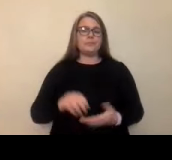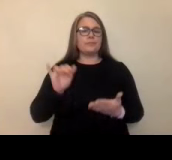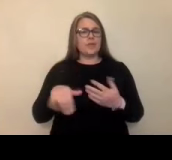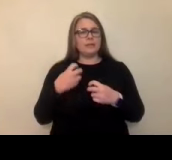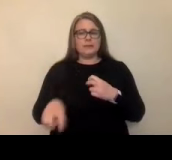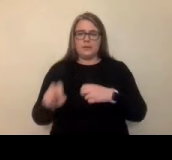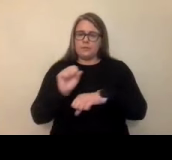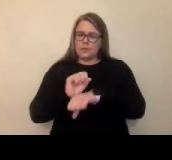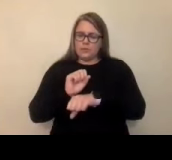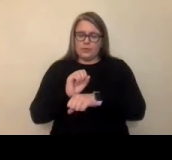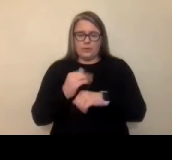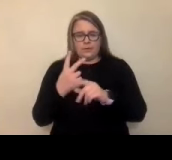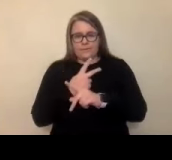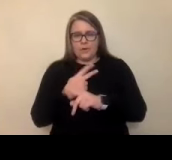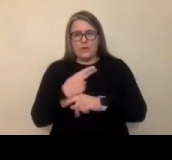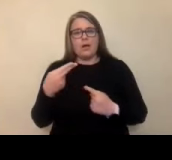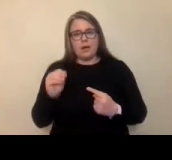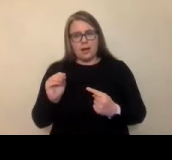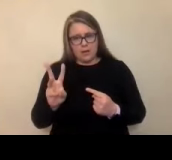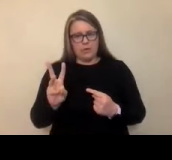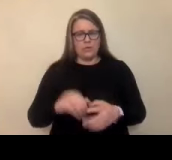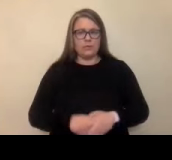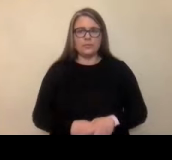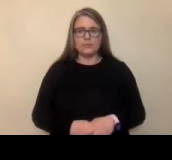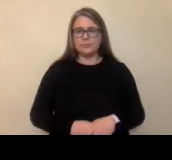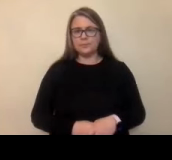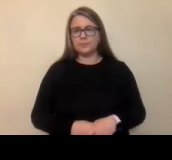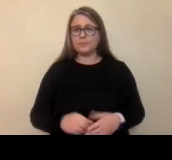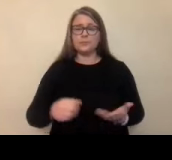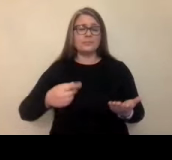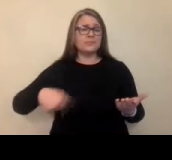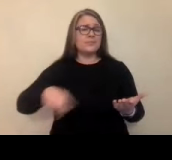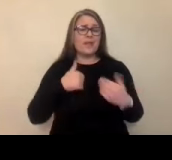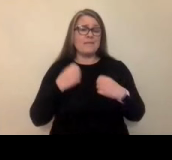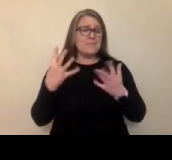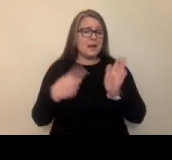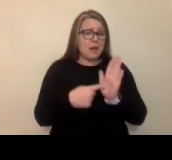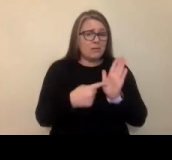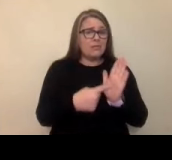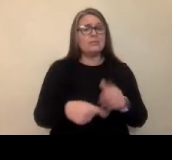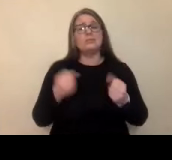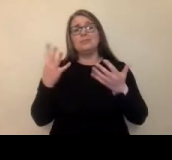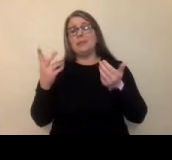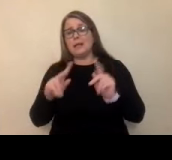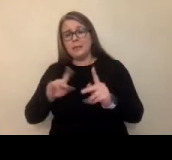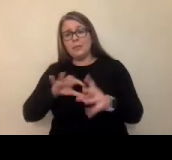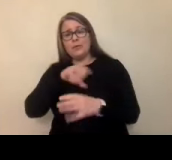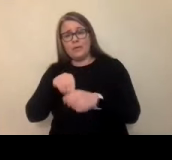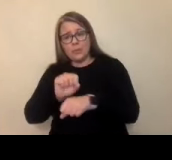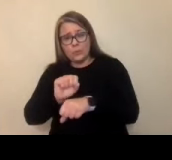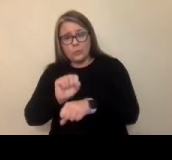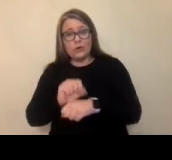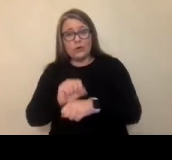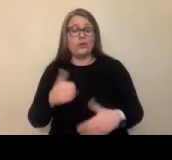do that. I think we have a lot of models and people who are working on it, whether it's about, you know, the worker strikes across